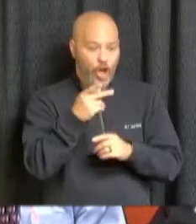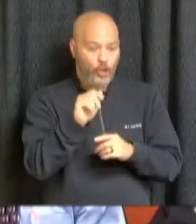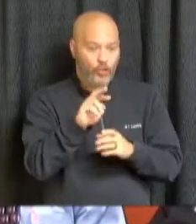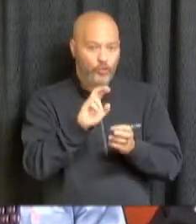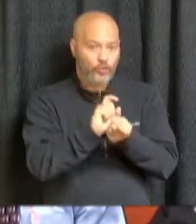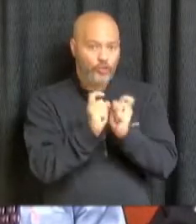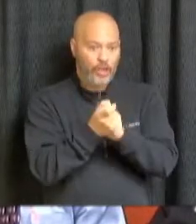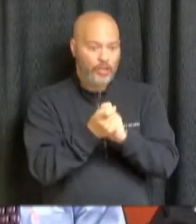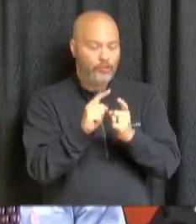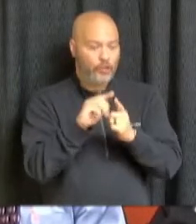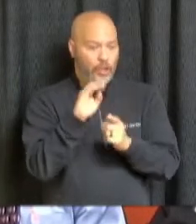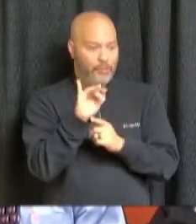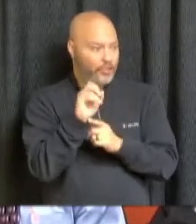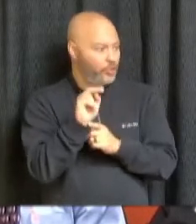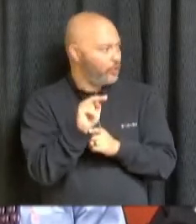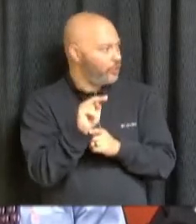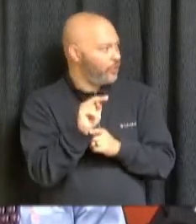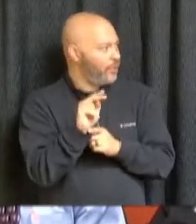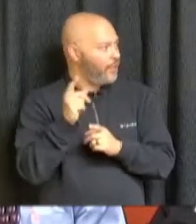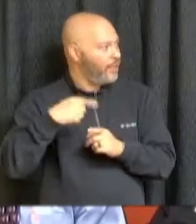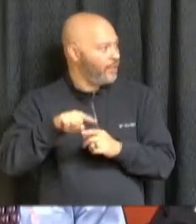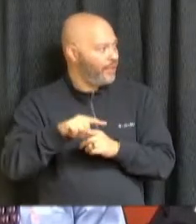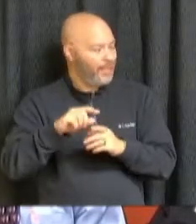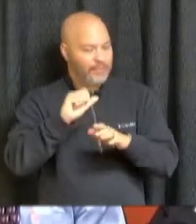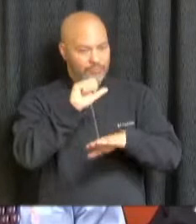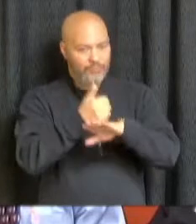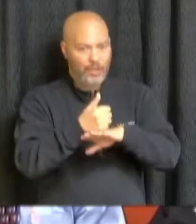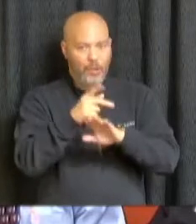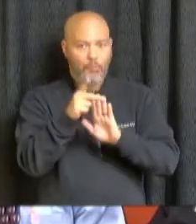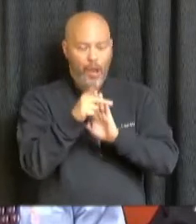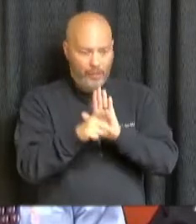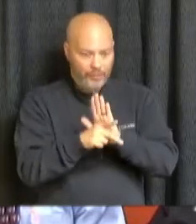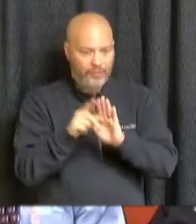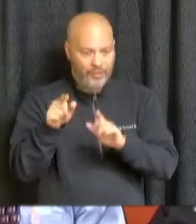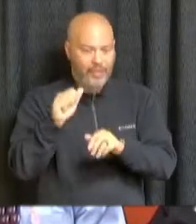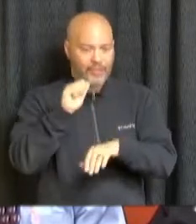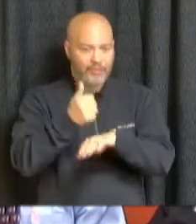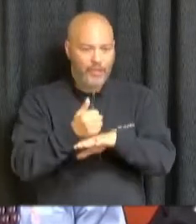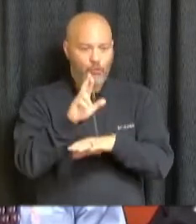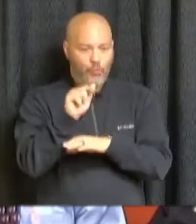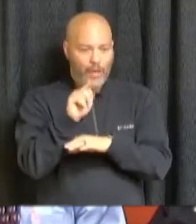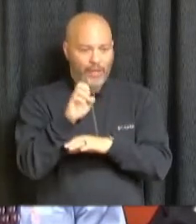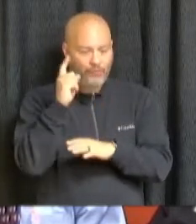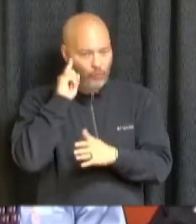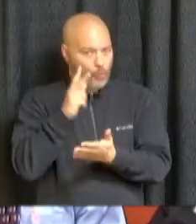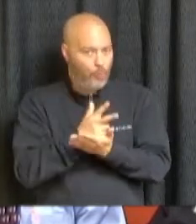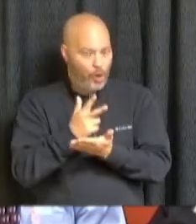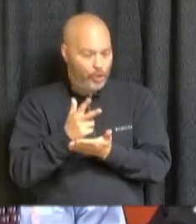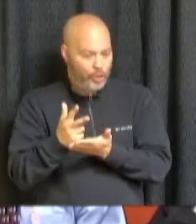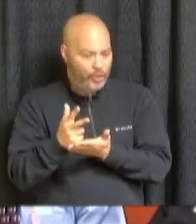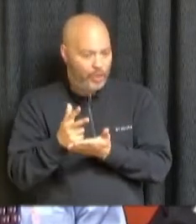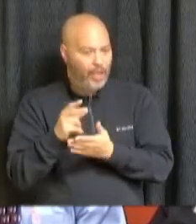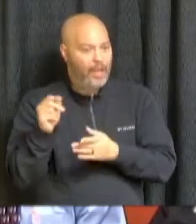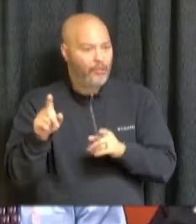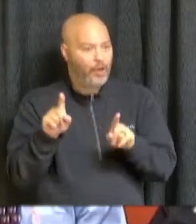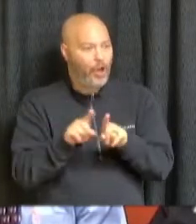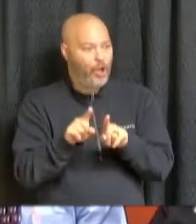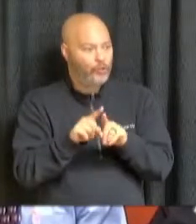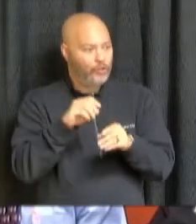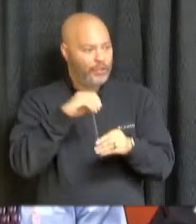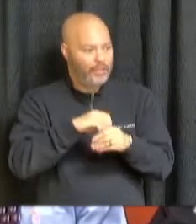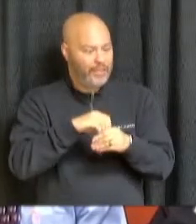it was changed to the commission. Mm-hmm. And they set policy, they set rates for parking. And they are all kept